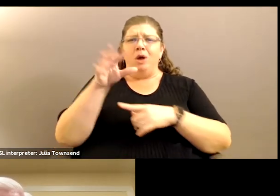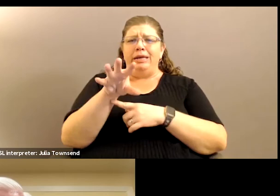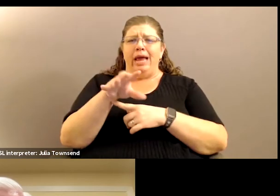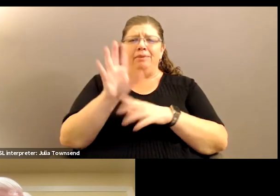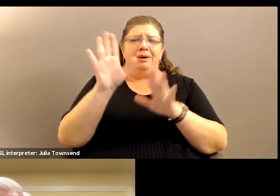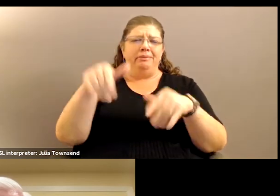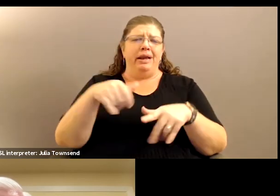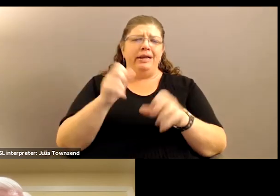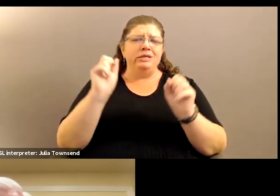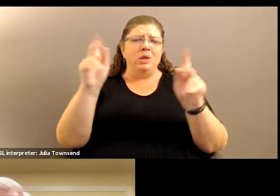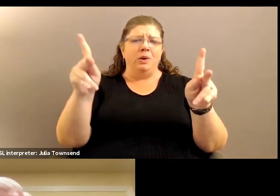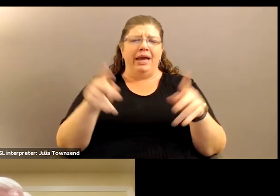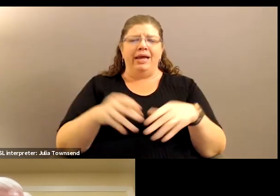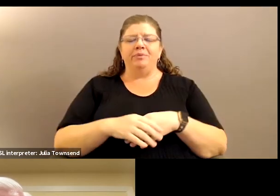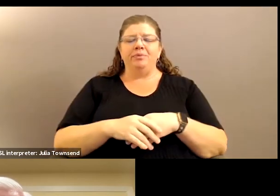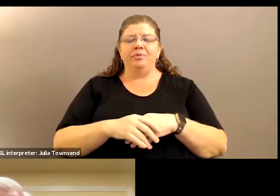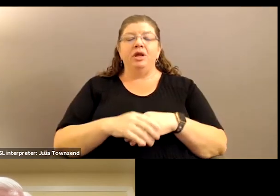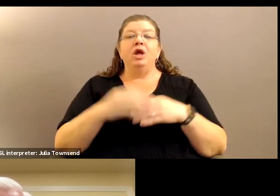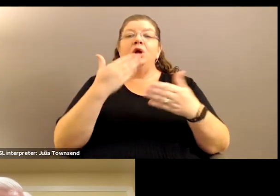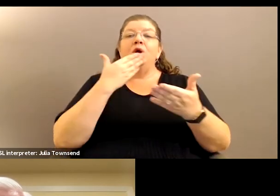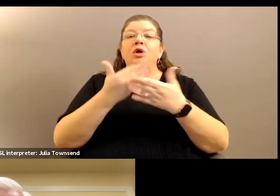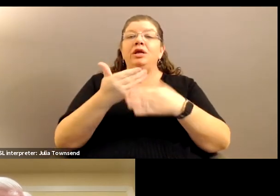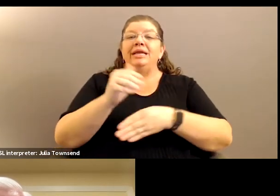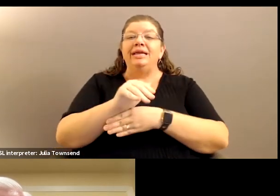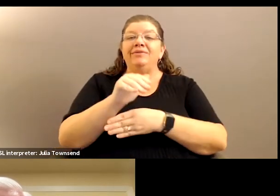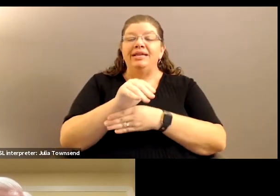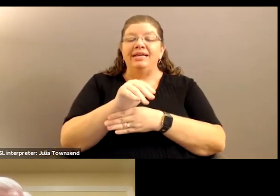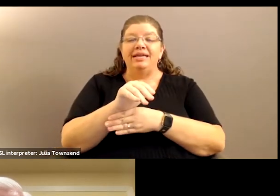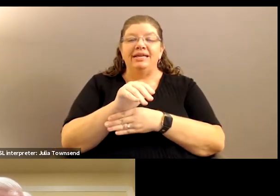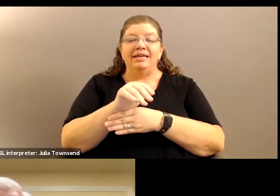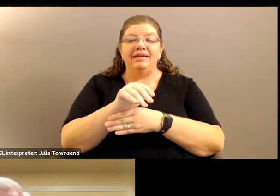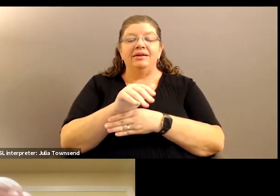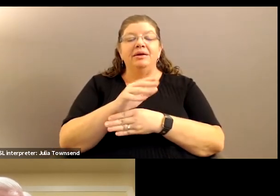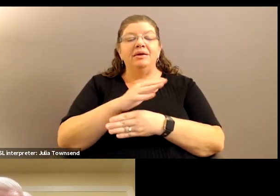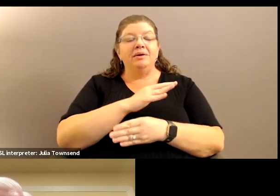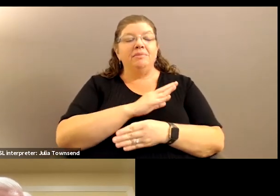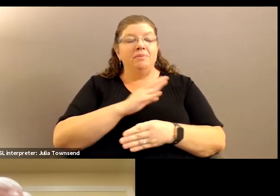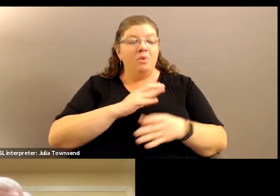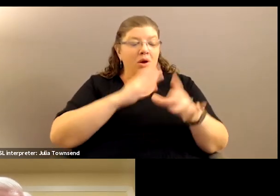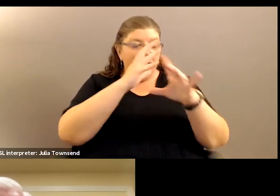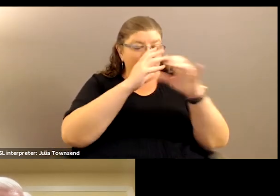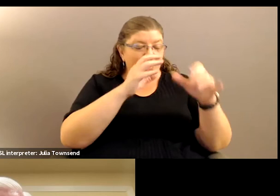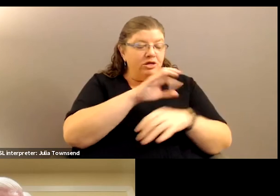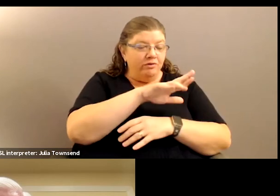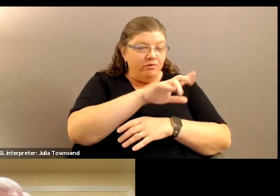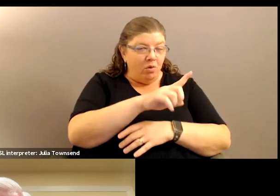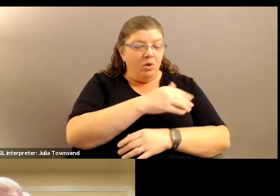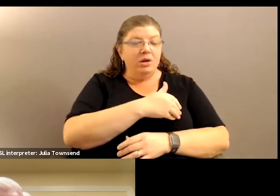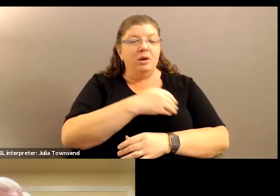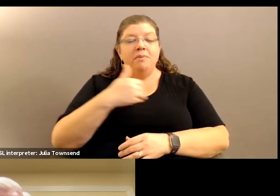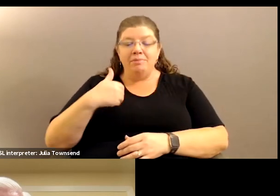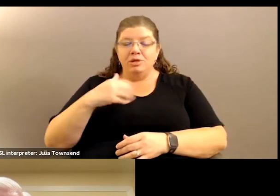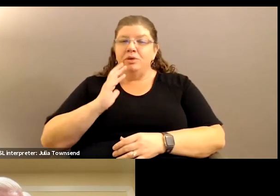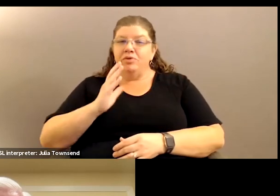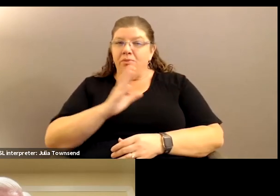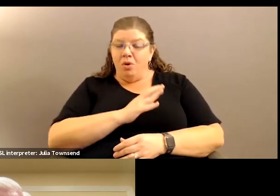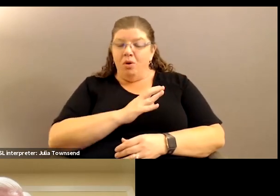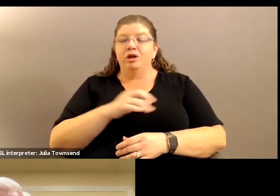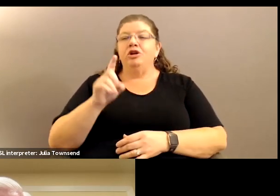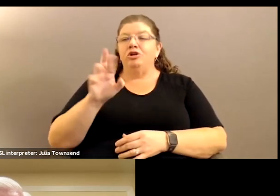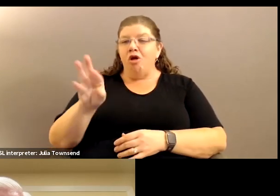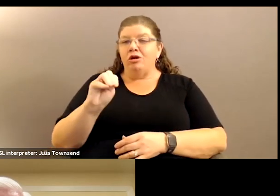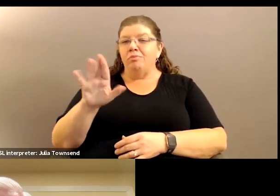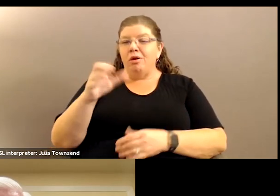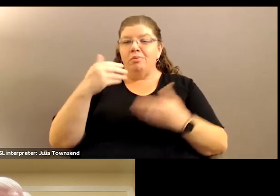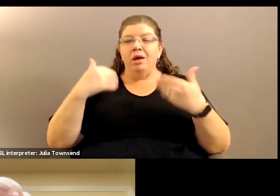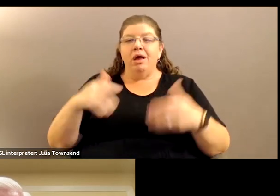um so good evening board president ford board members dr maldonado my name is